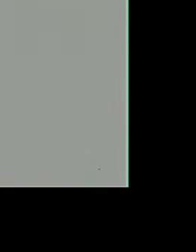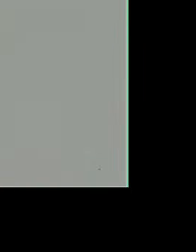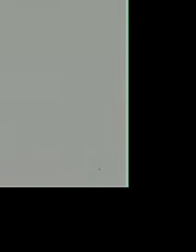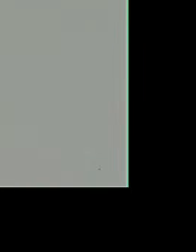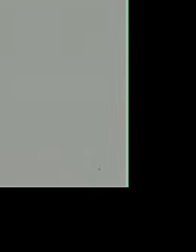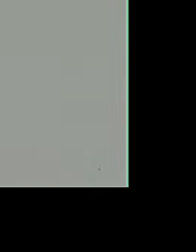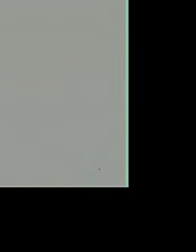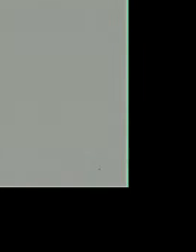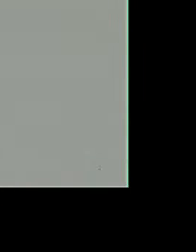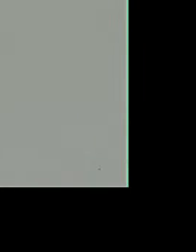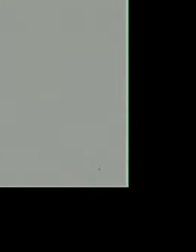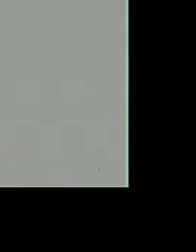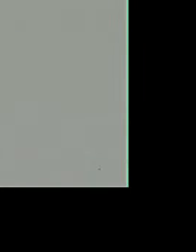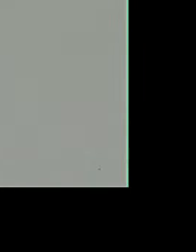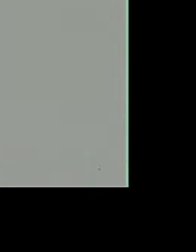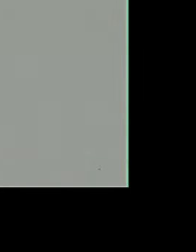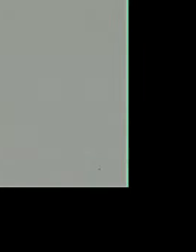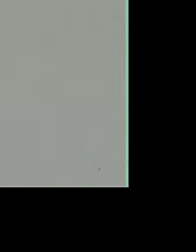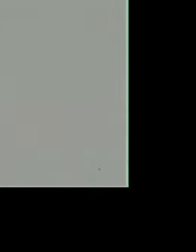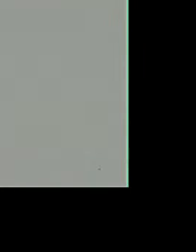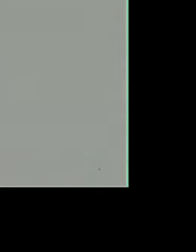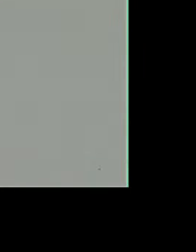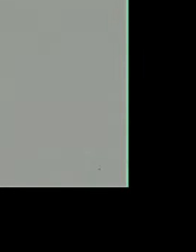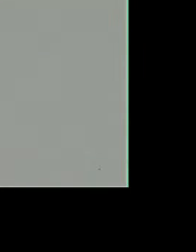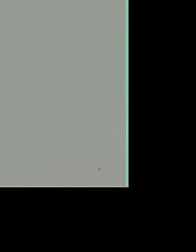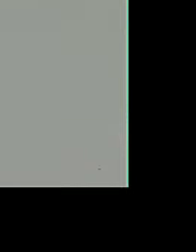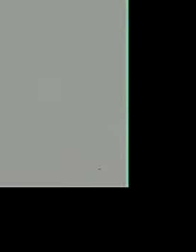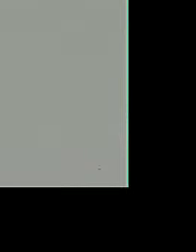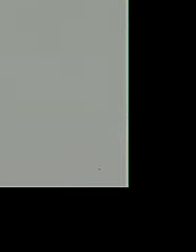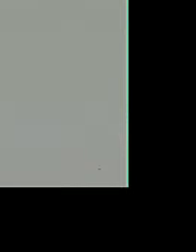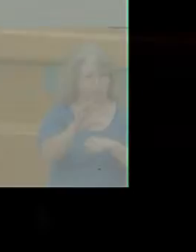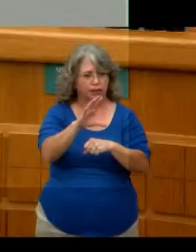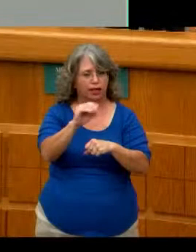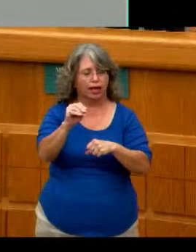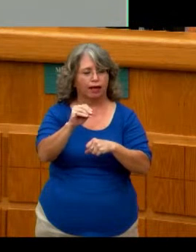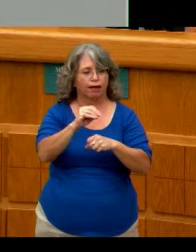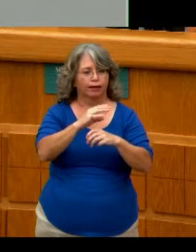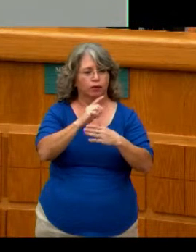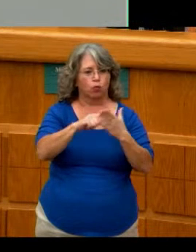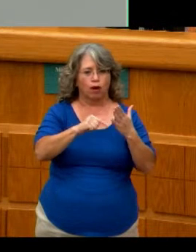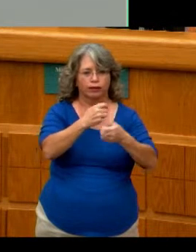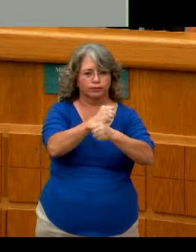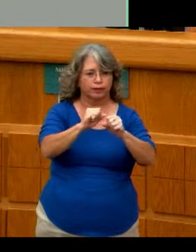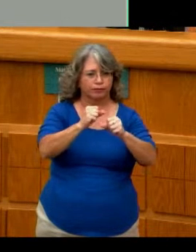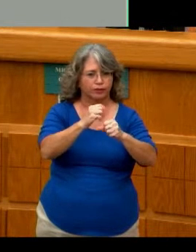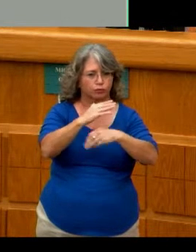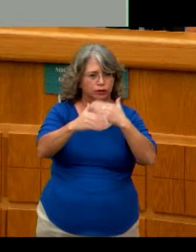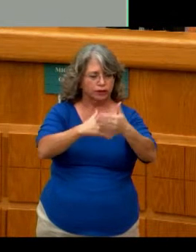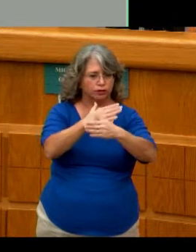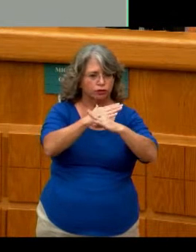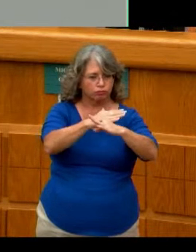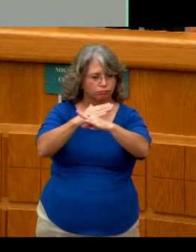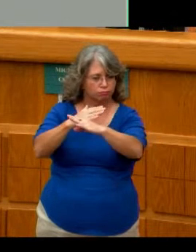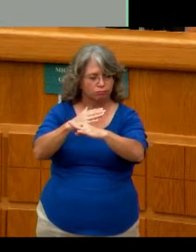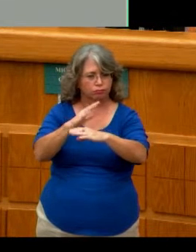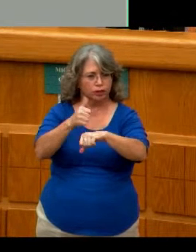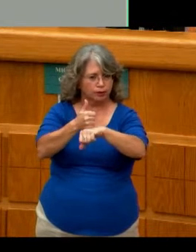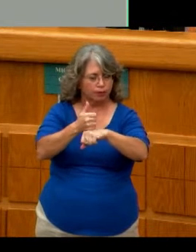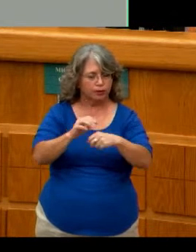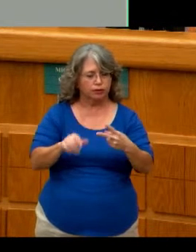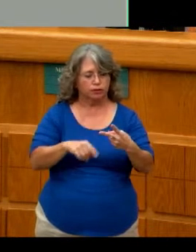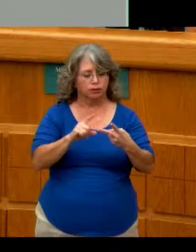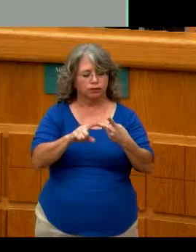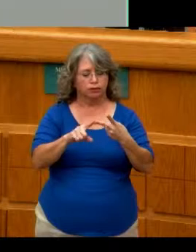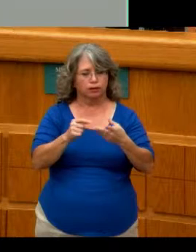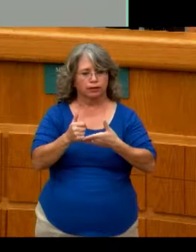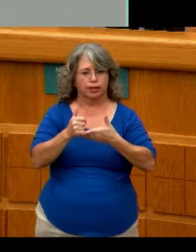We have two objectives on the task force. The first is to address public concerns and questions about COVID-19 and the interventions that are